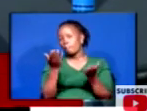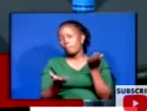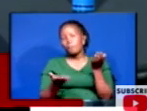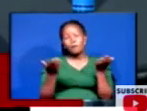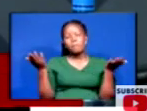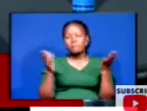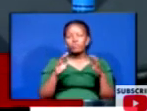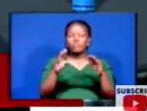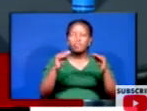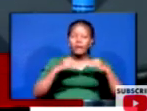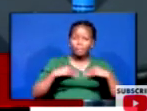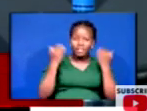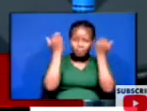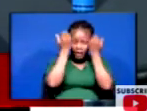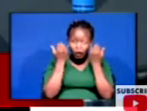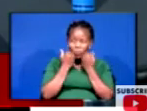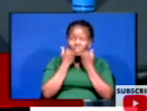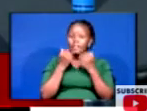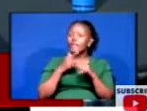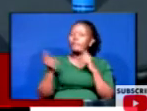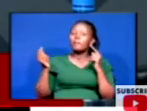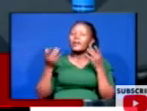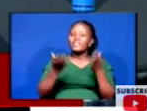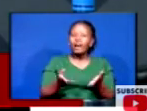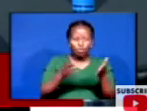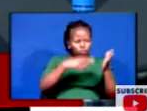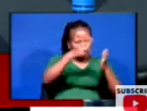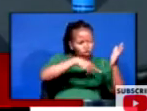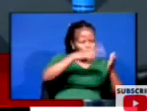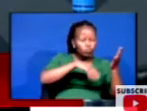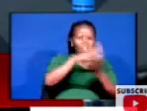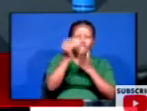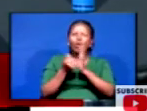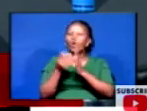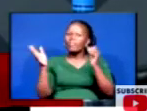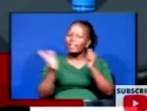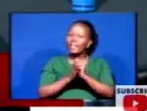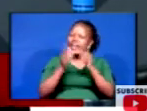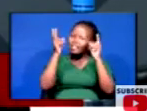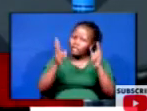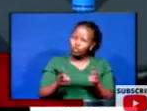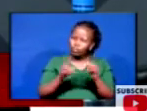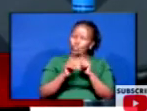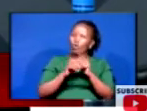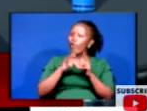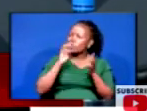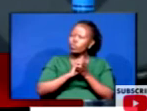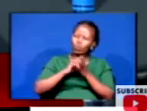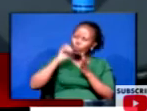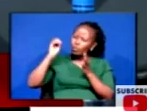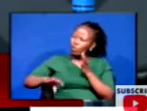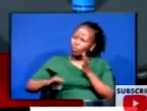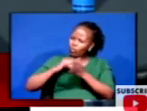embraced by the court, but for them to go through all the issues and nullify them, all of them, on a unanimous